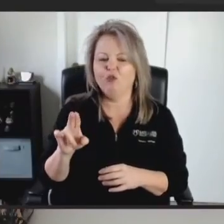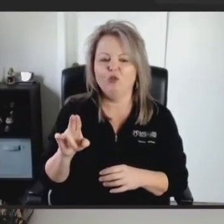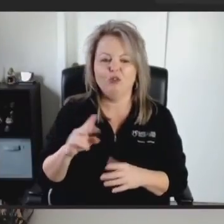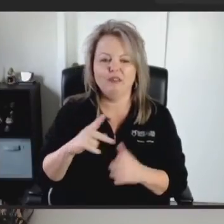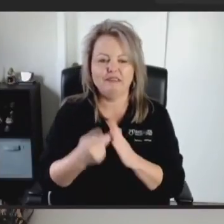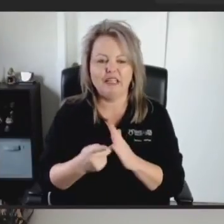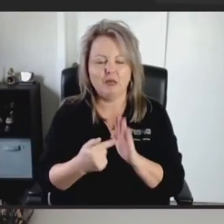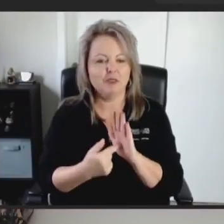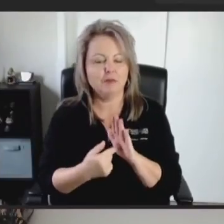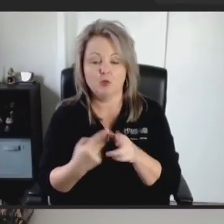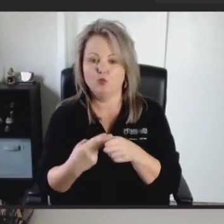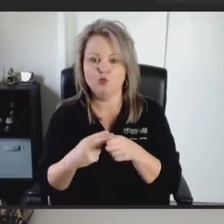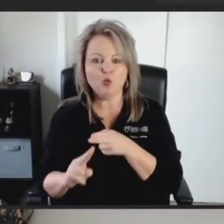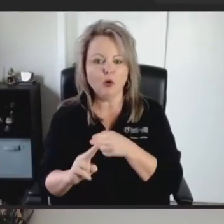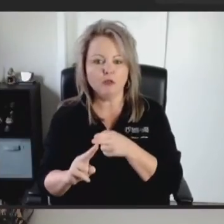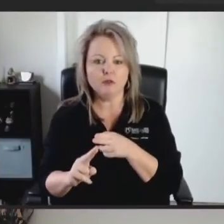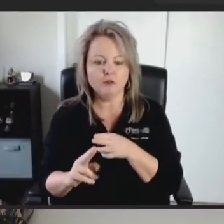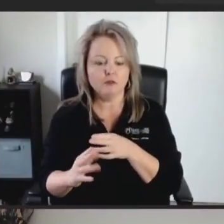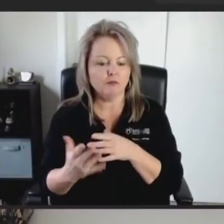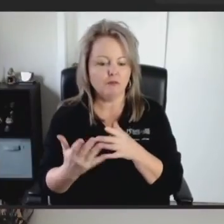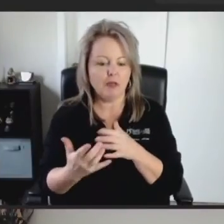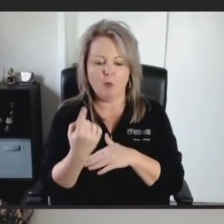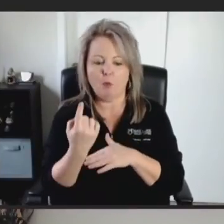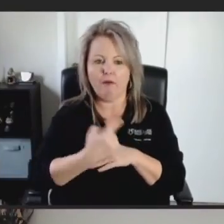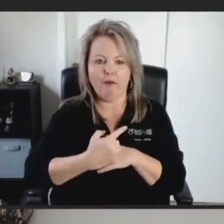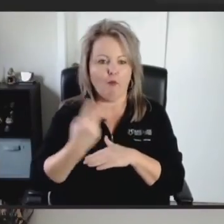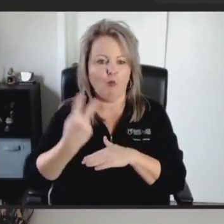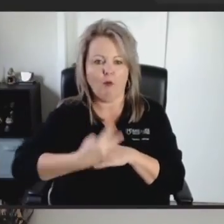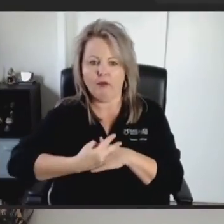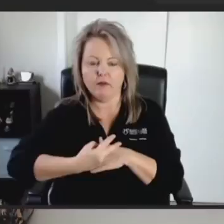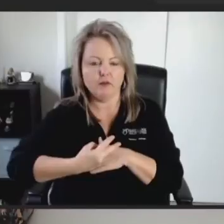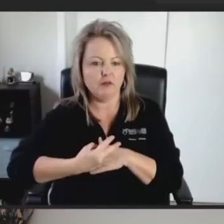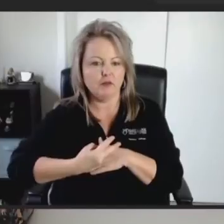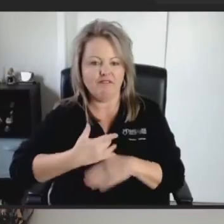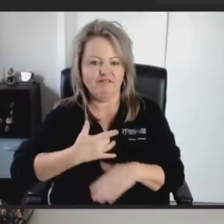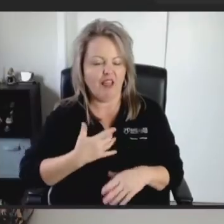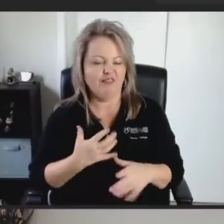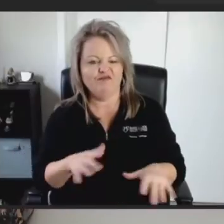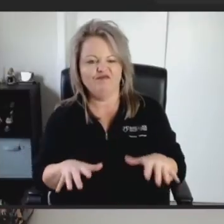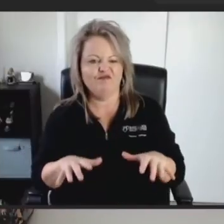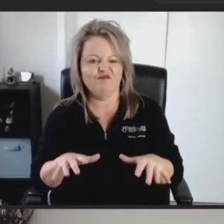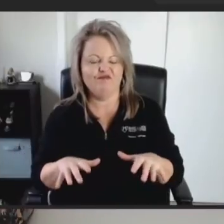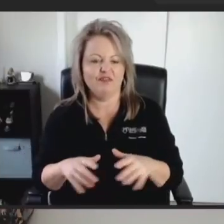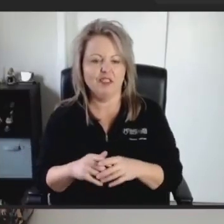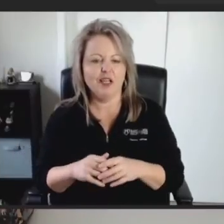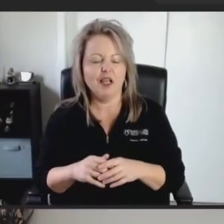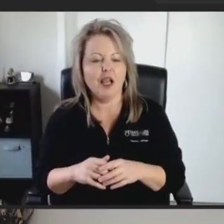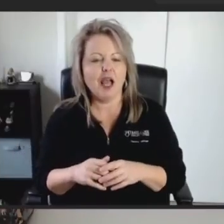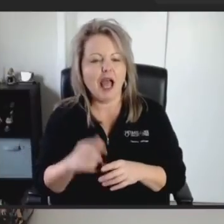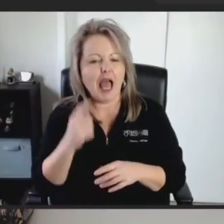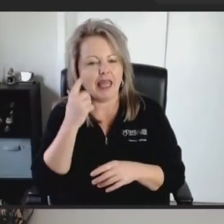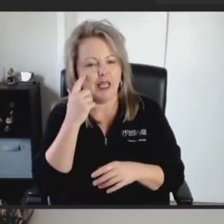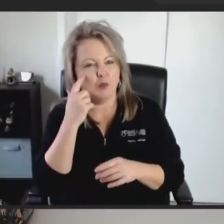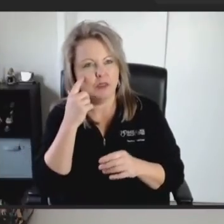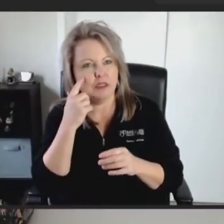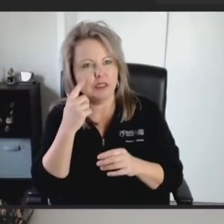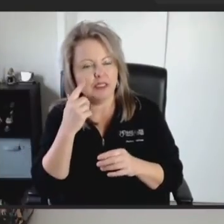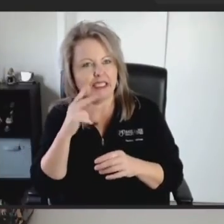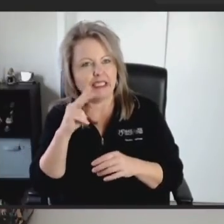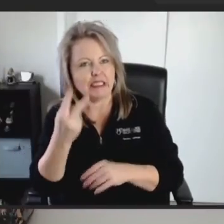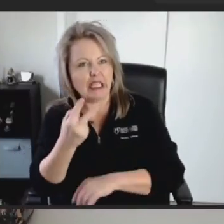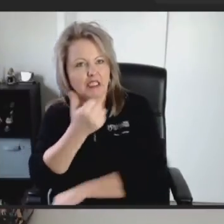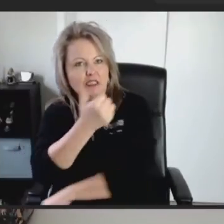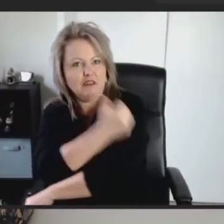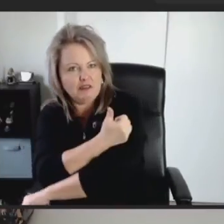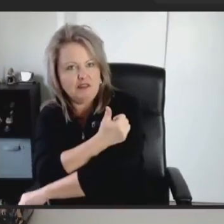very short-lived, only 1 or 2 days. And again, in most of I think it was a little bit greater risk after the second dose than the first